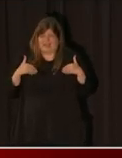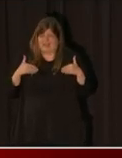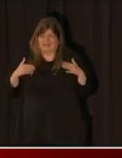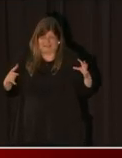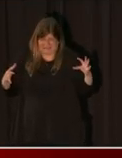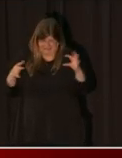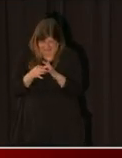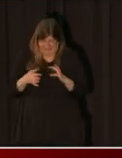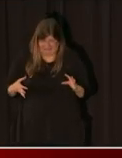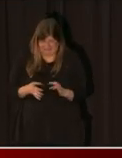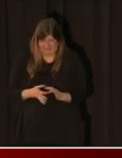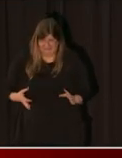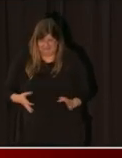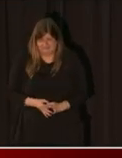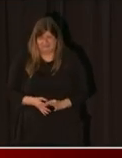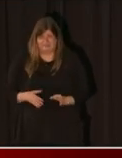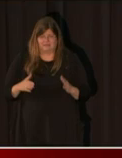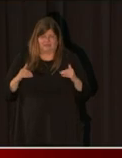point.